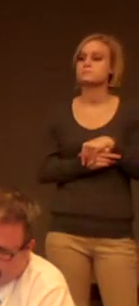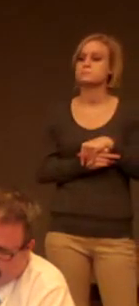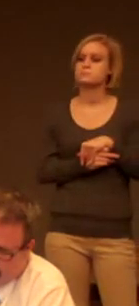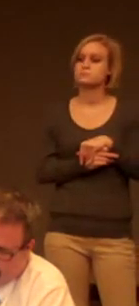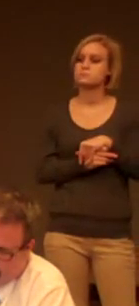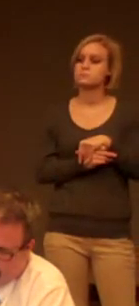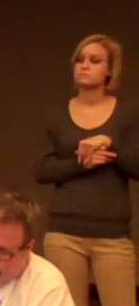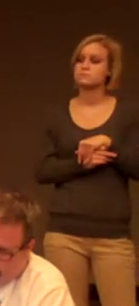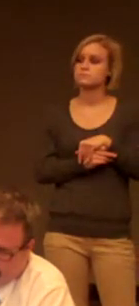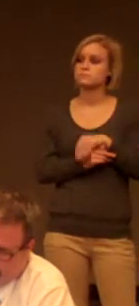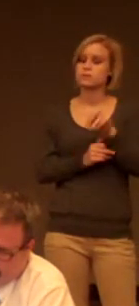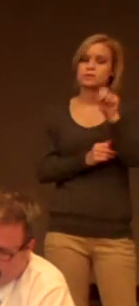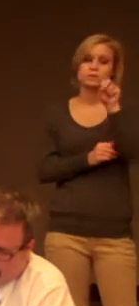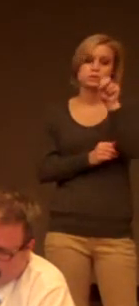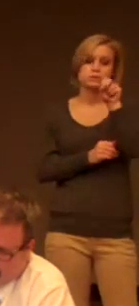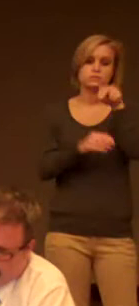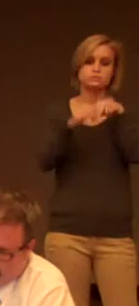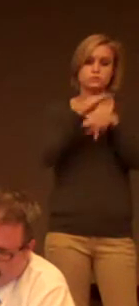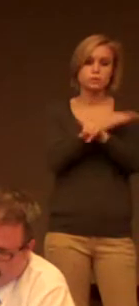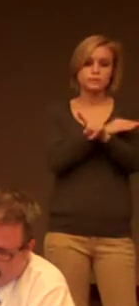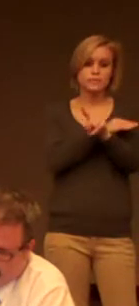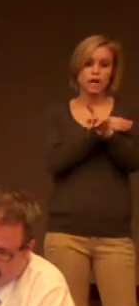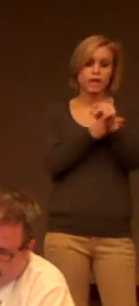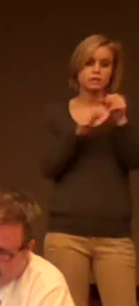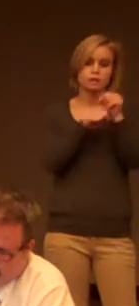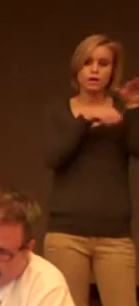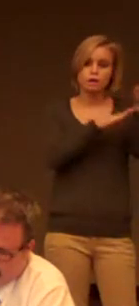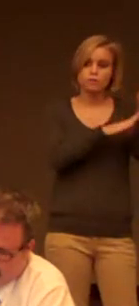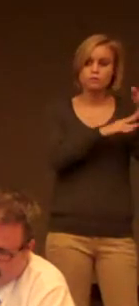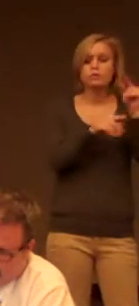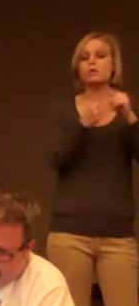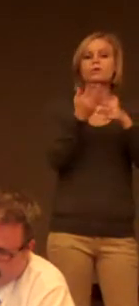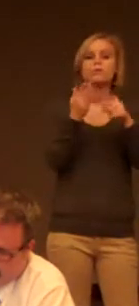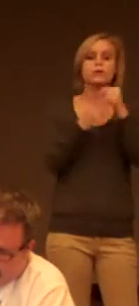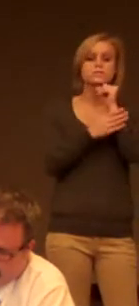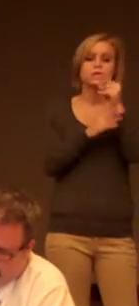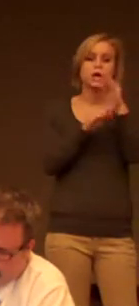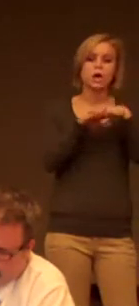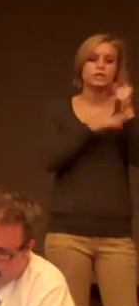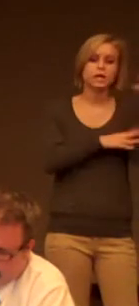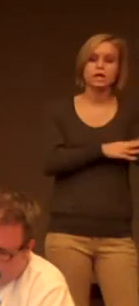Huh? Suicide, yeah. But what's not on there? There's not a tree.